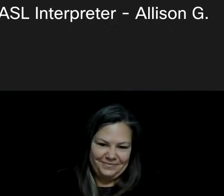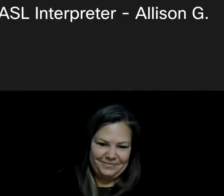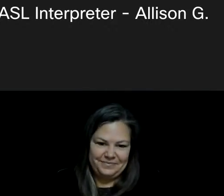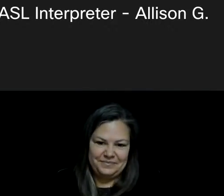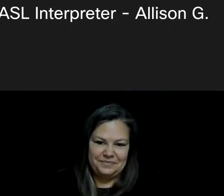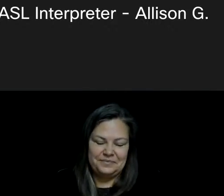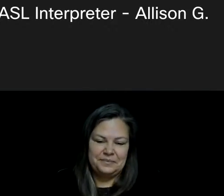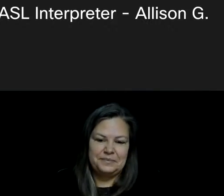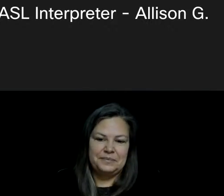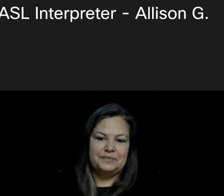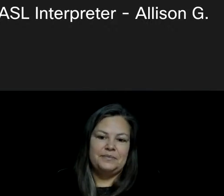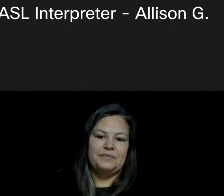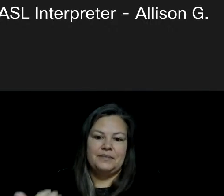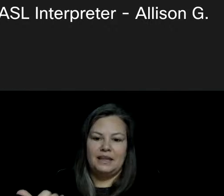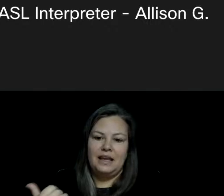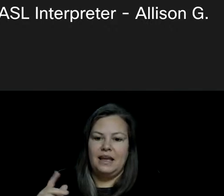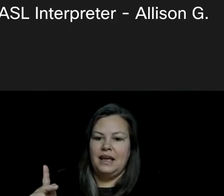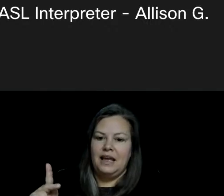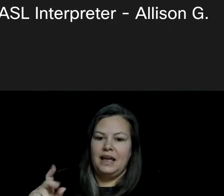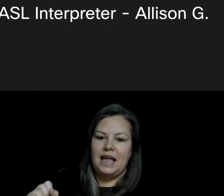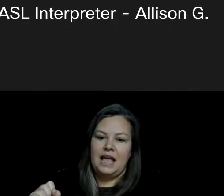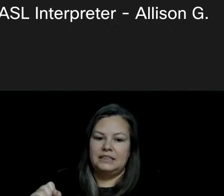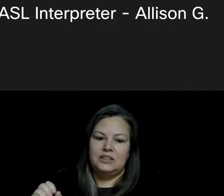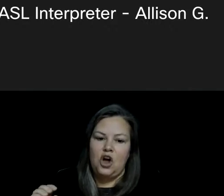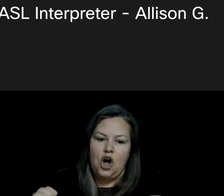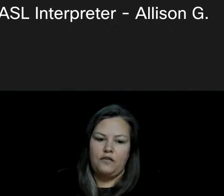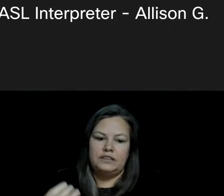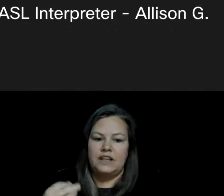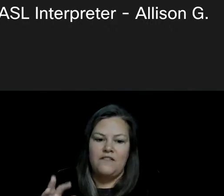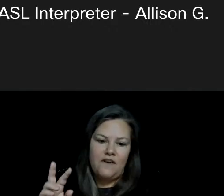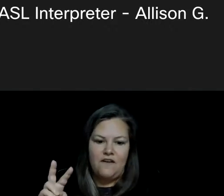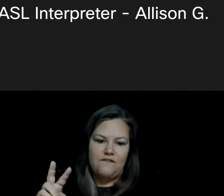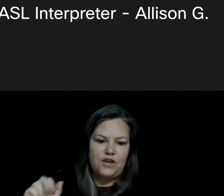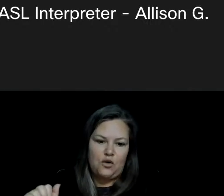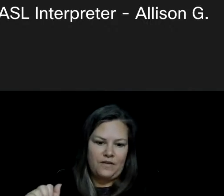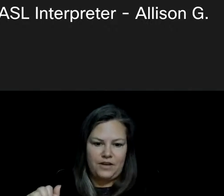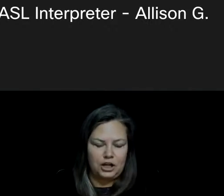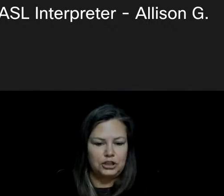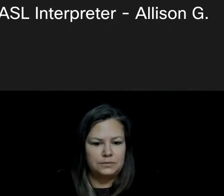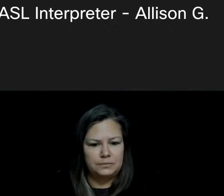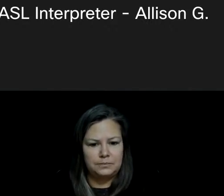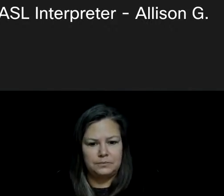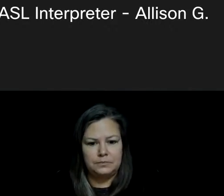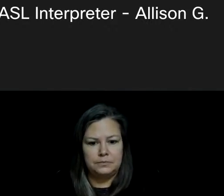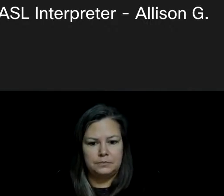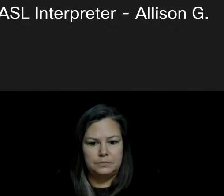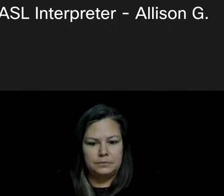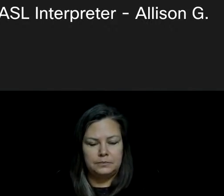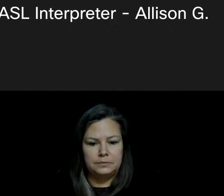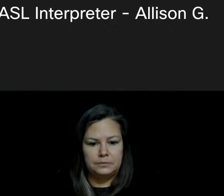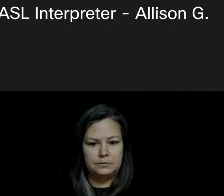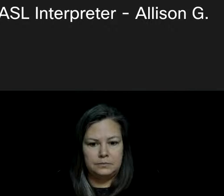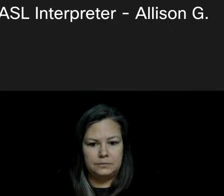And we have Kansas Office of Veteran Affairs, Molly. There you are back there.